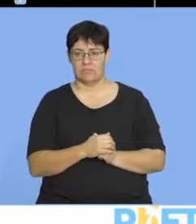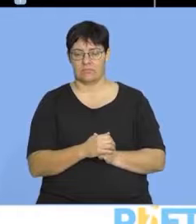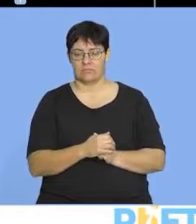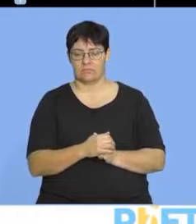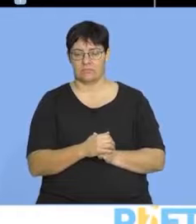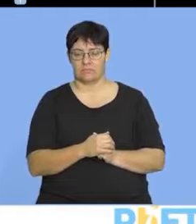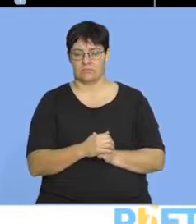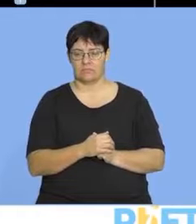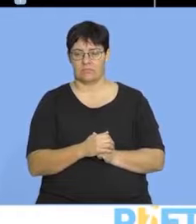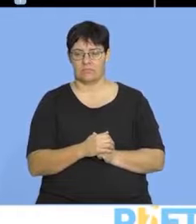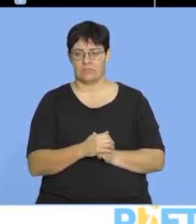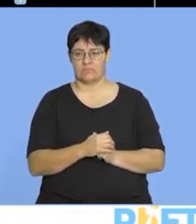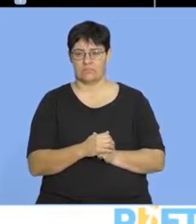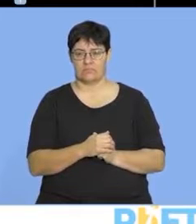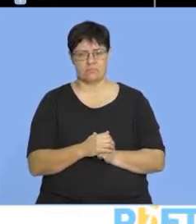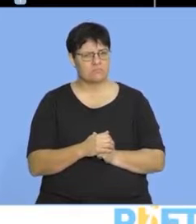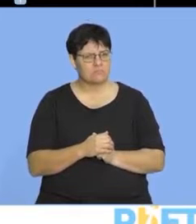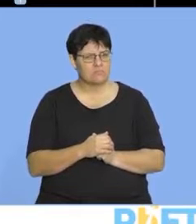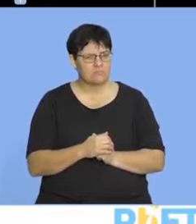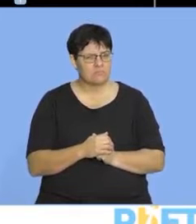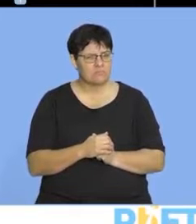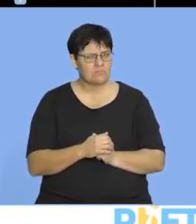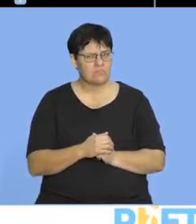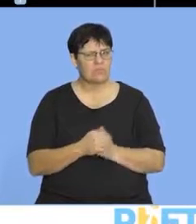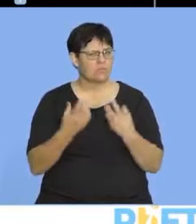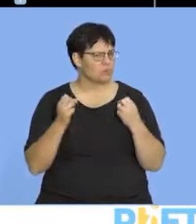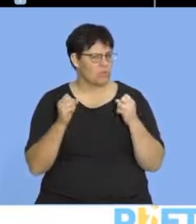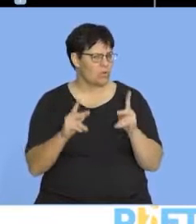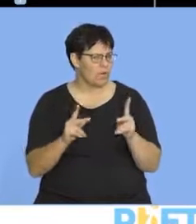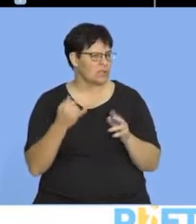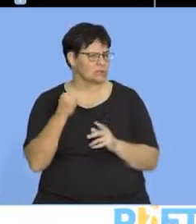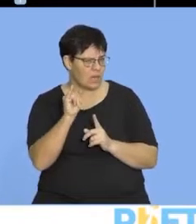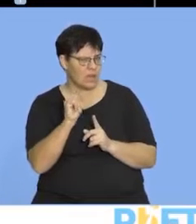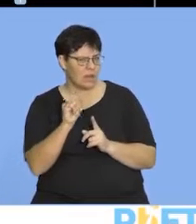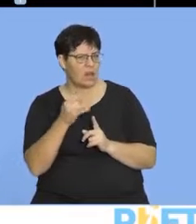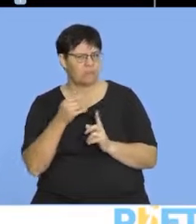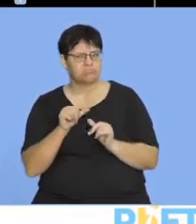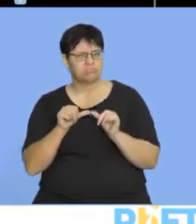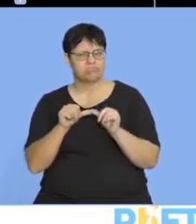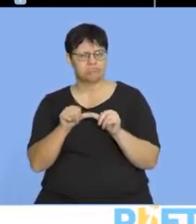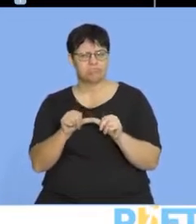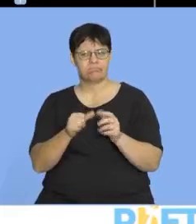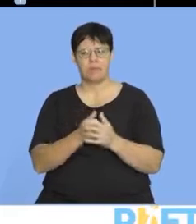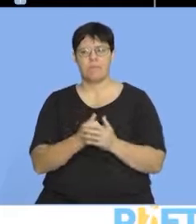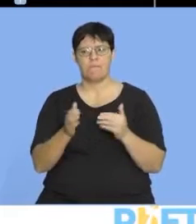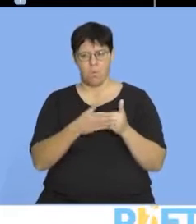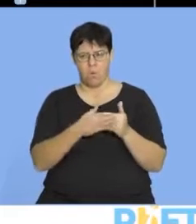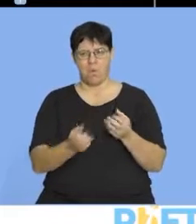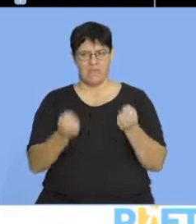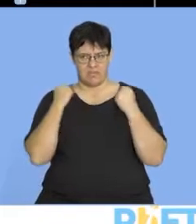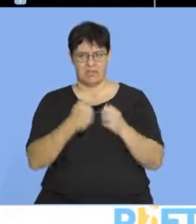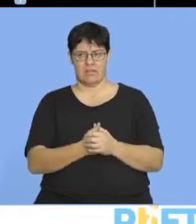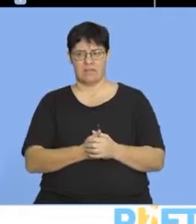It's going to, okay, so far we're doing okay. It's still keeping on let's make it a bit